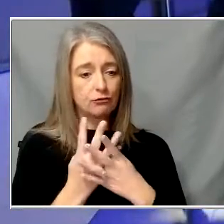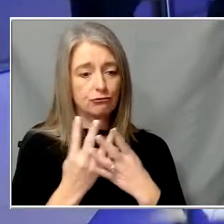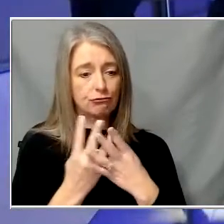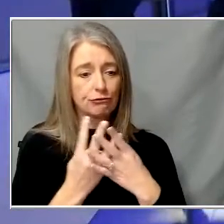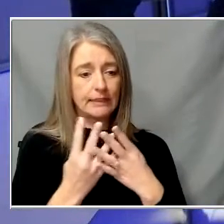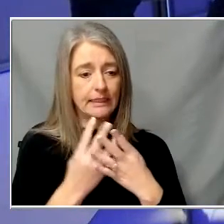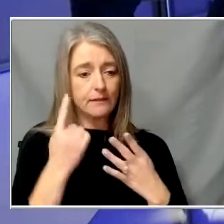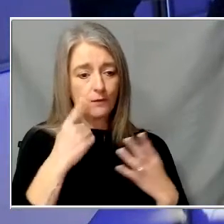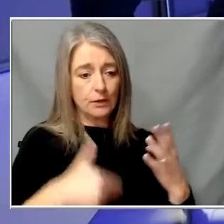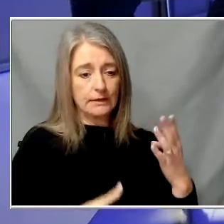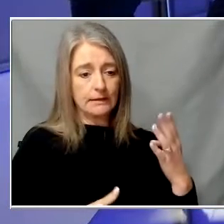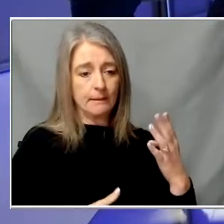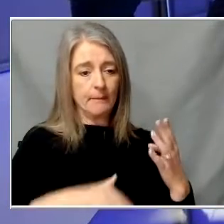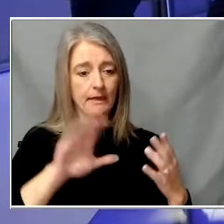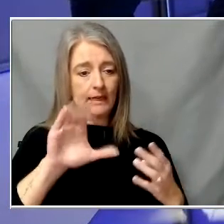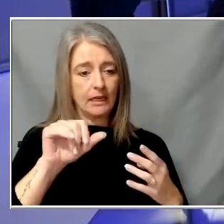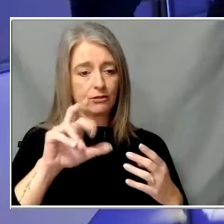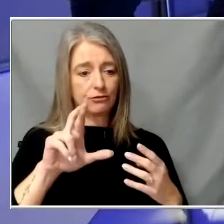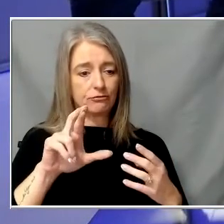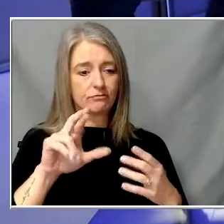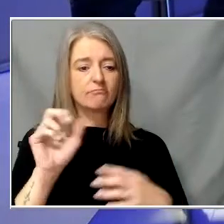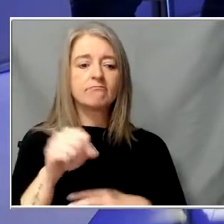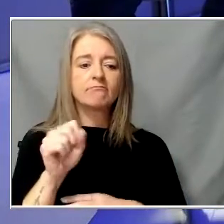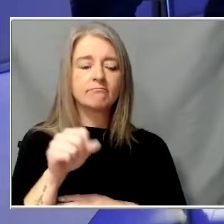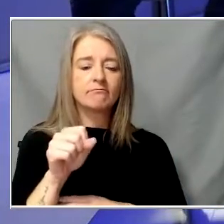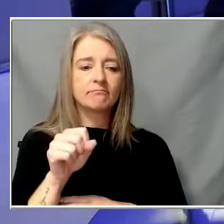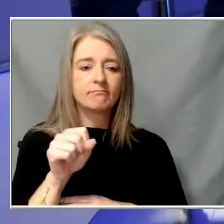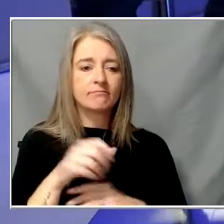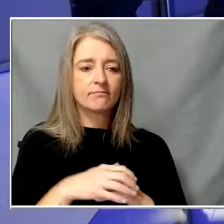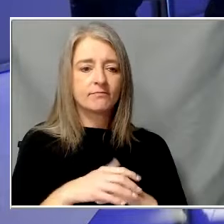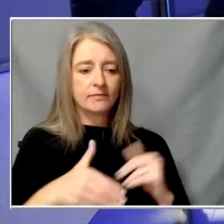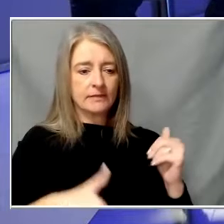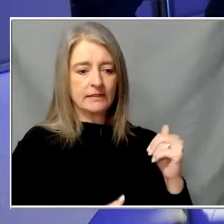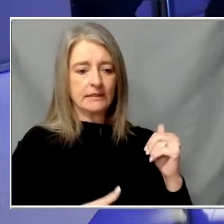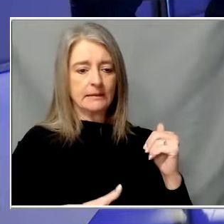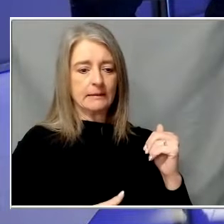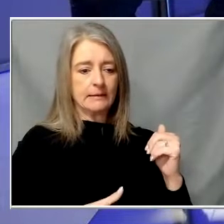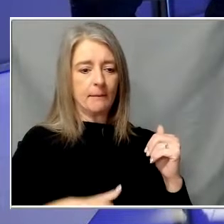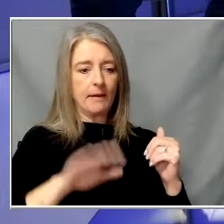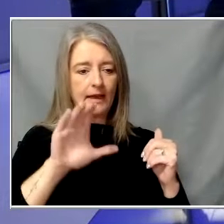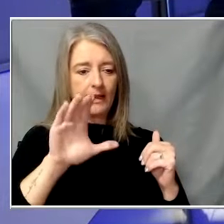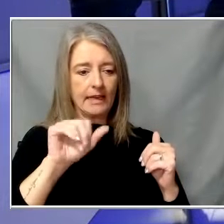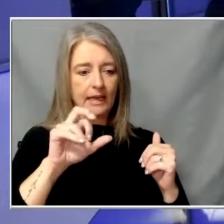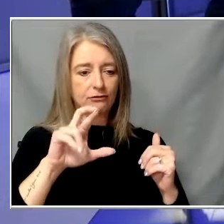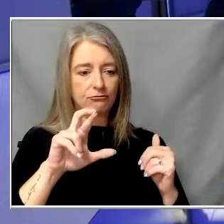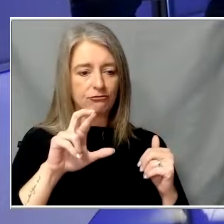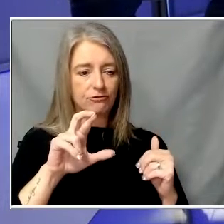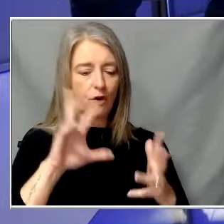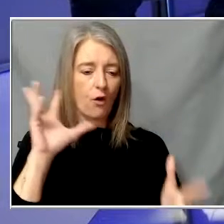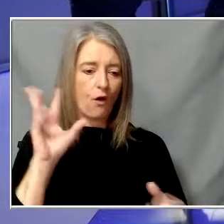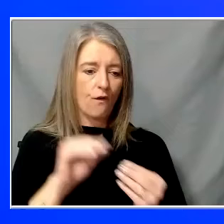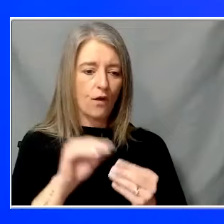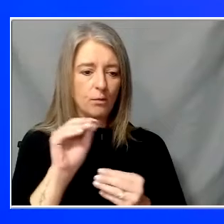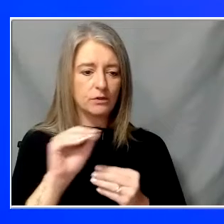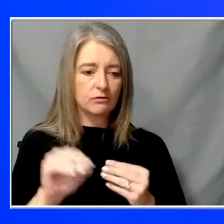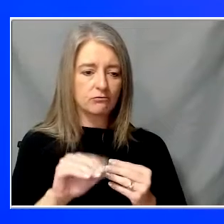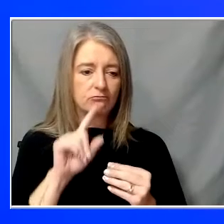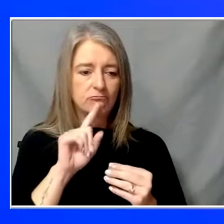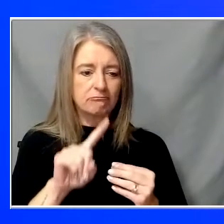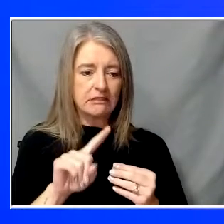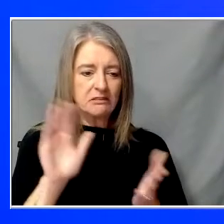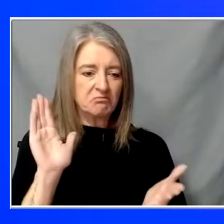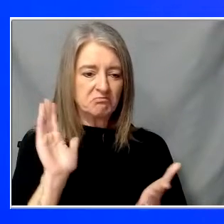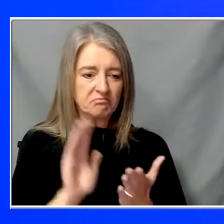stomach cancer? Yeah, so the question is right now, the stomach cancer, overall percentage is small, relatively small than